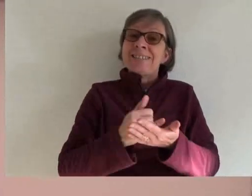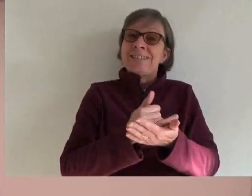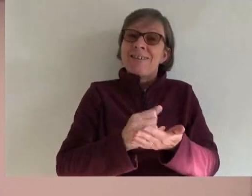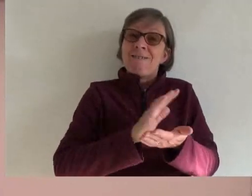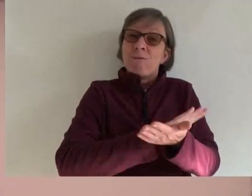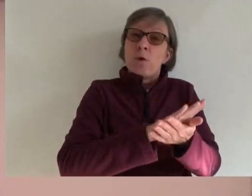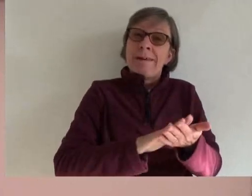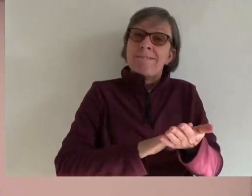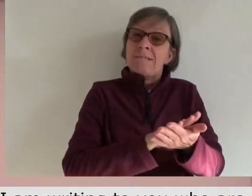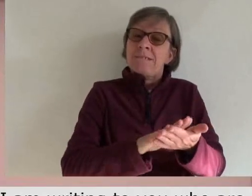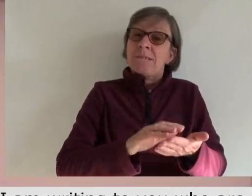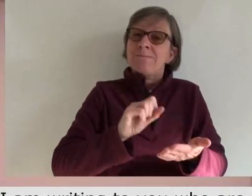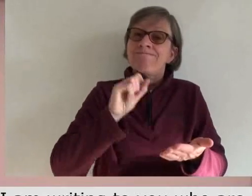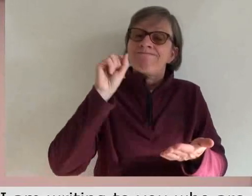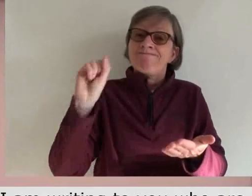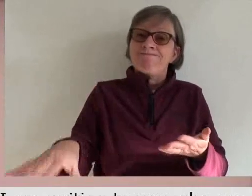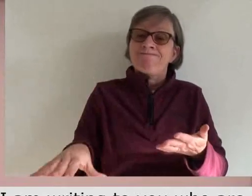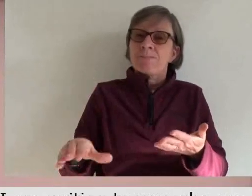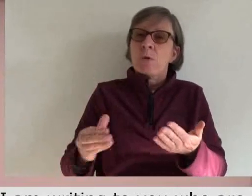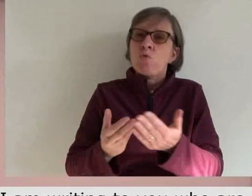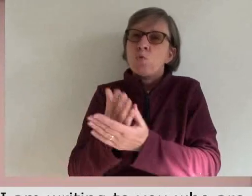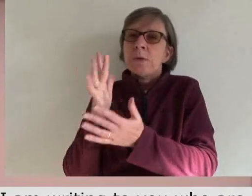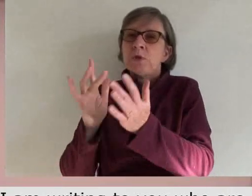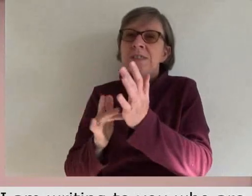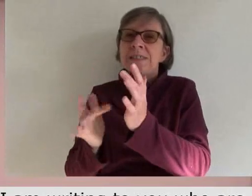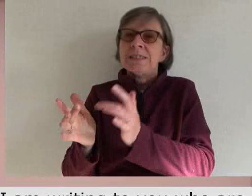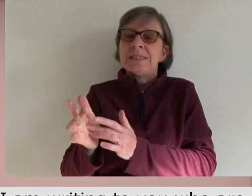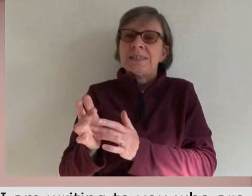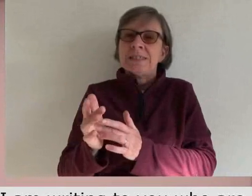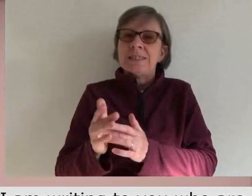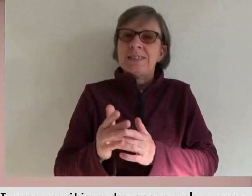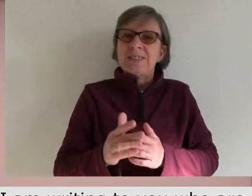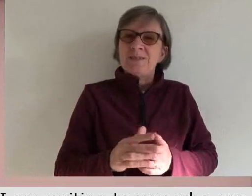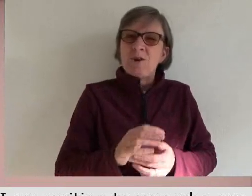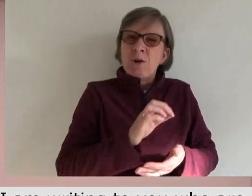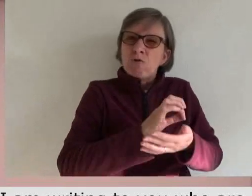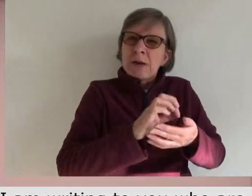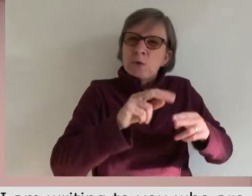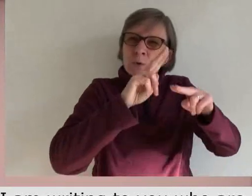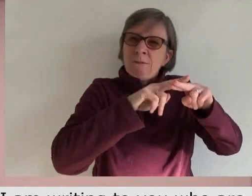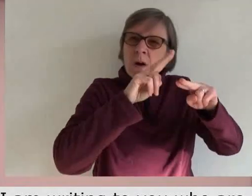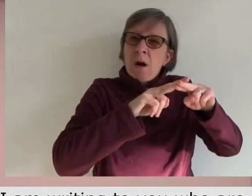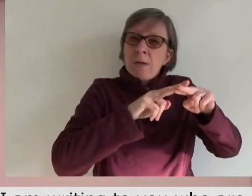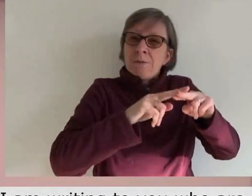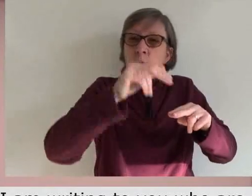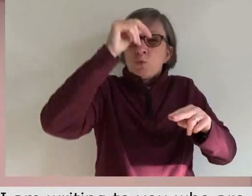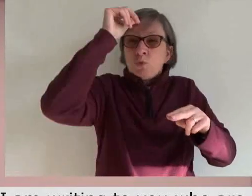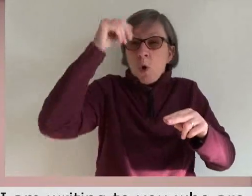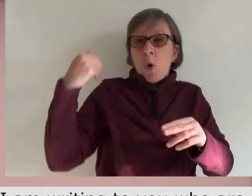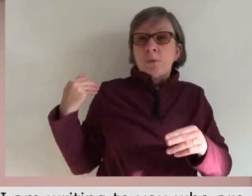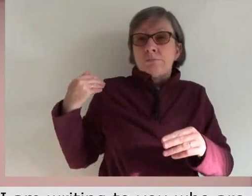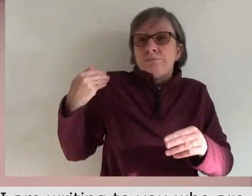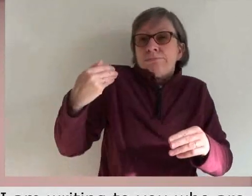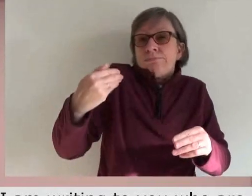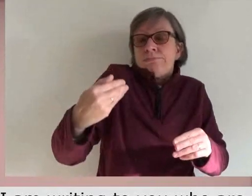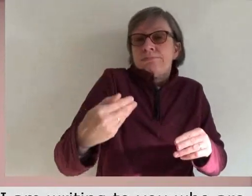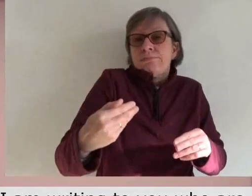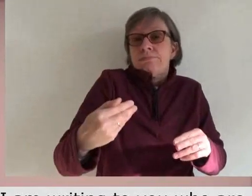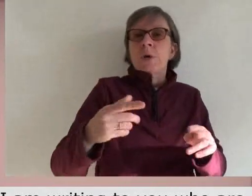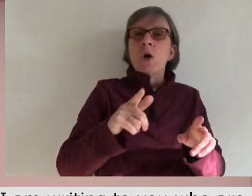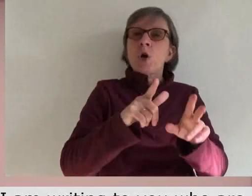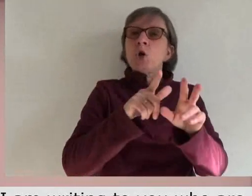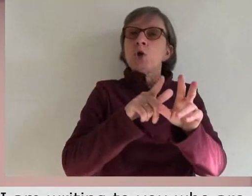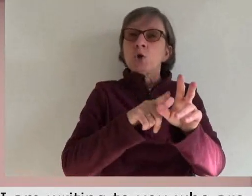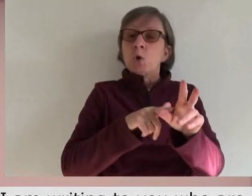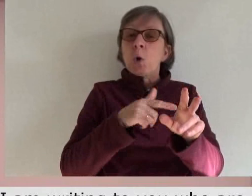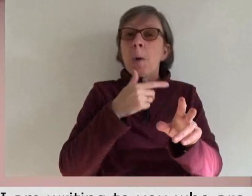name. I write to you, fathers, because you have known him who is from the beginning. I write to you, young